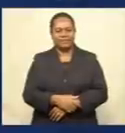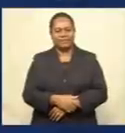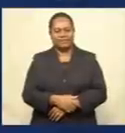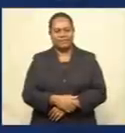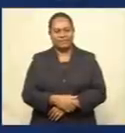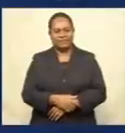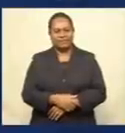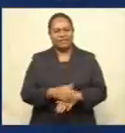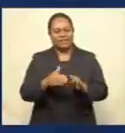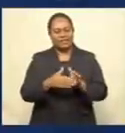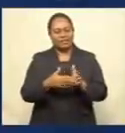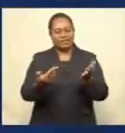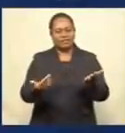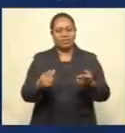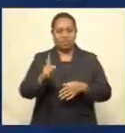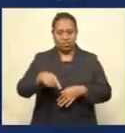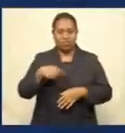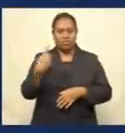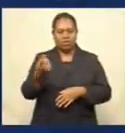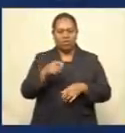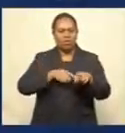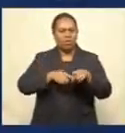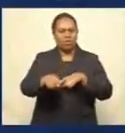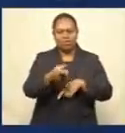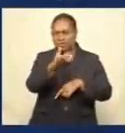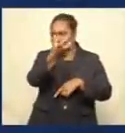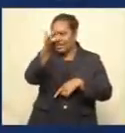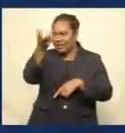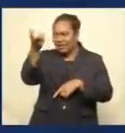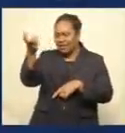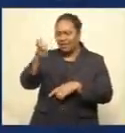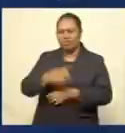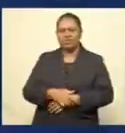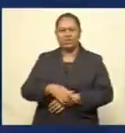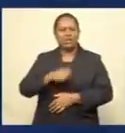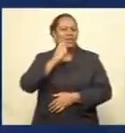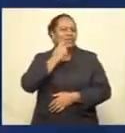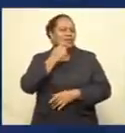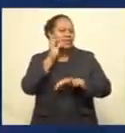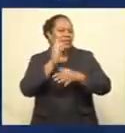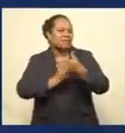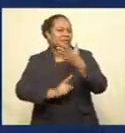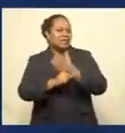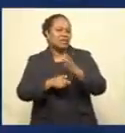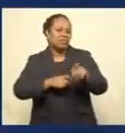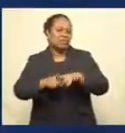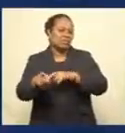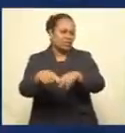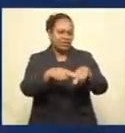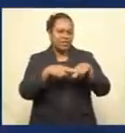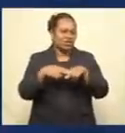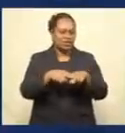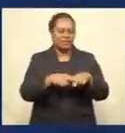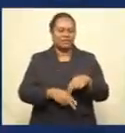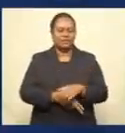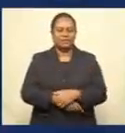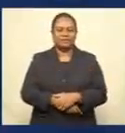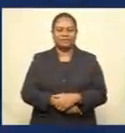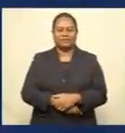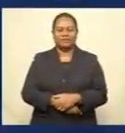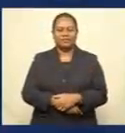The outlook for tomorrow: more cloudy conditions can be expected over the entire Fiji group.